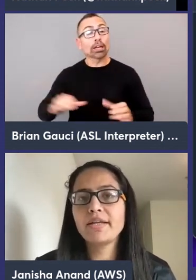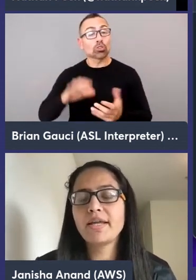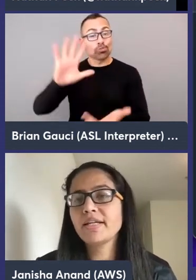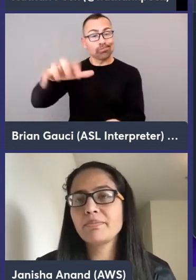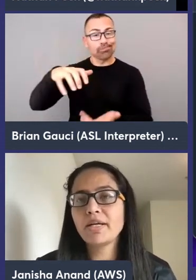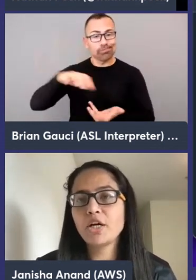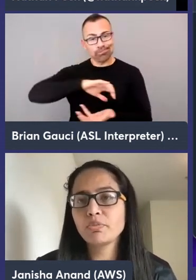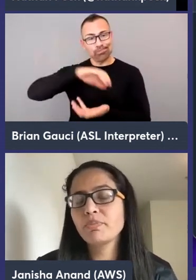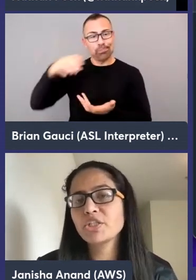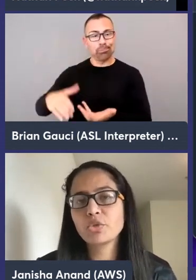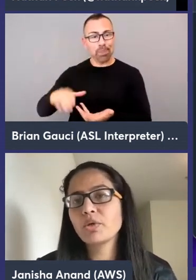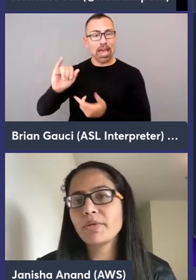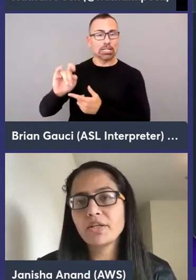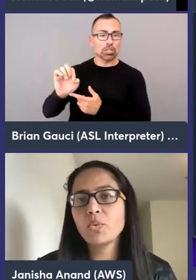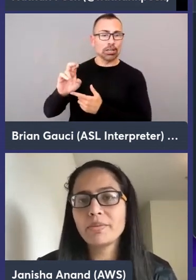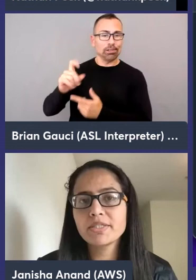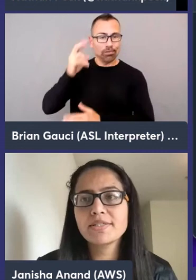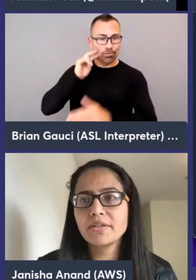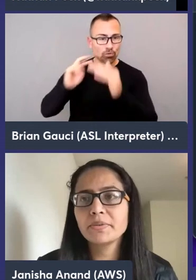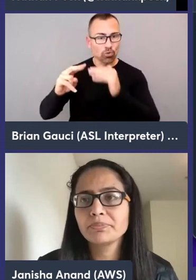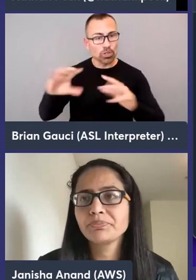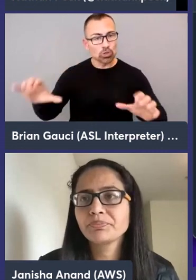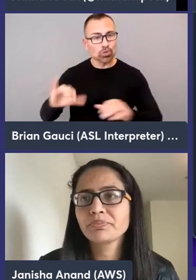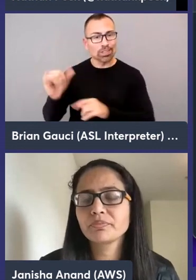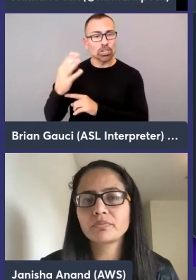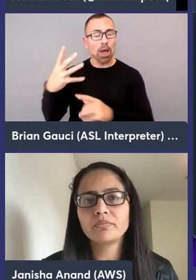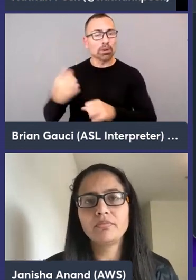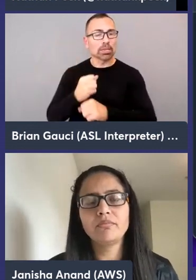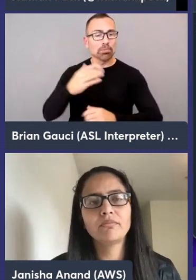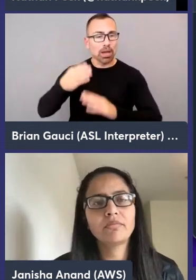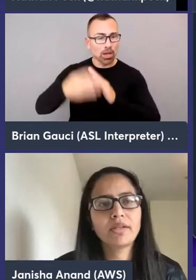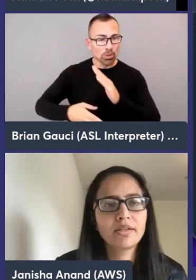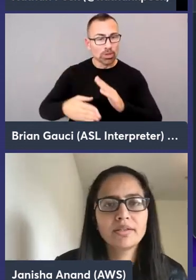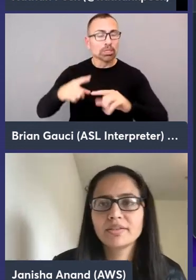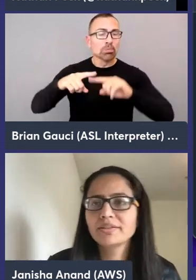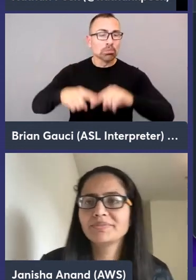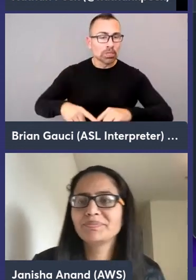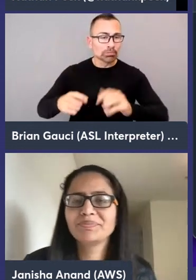job and get my output based on what my requirements are.